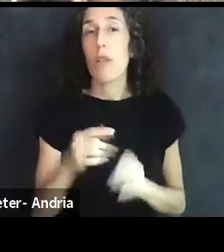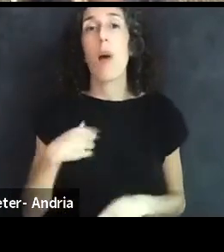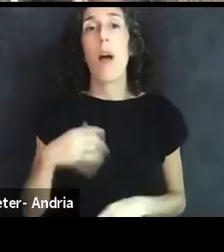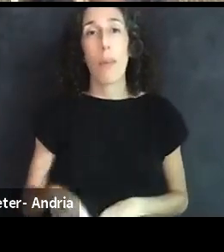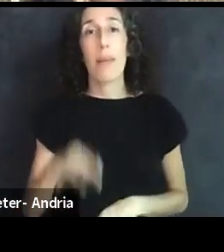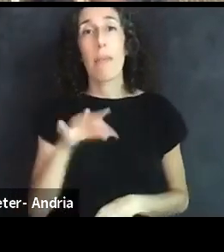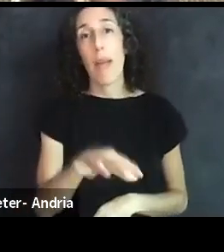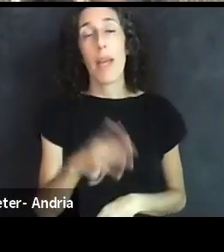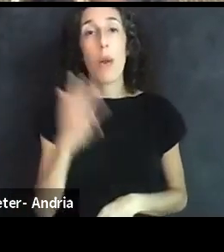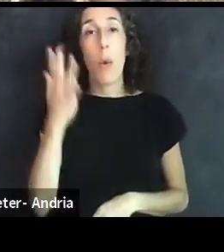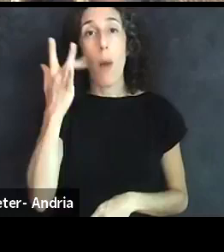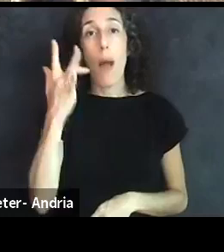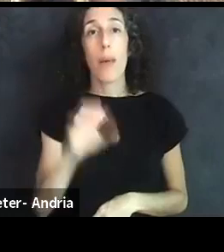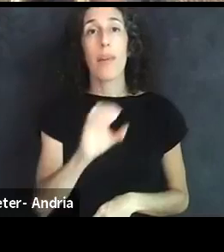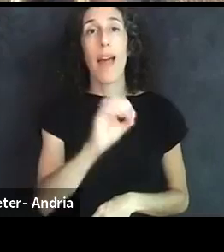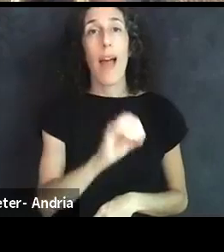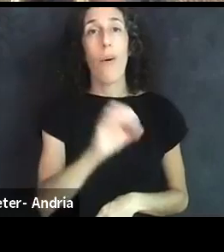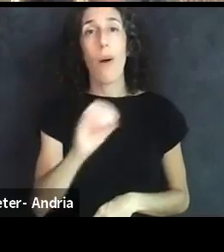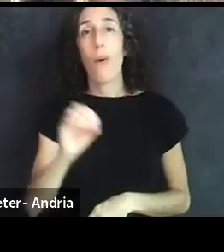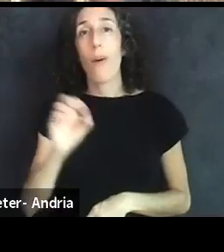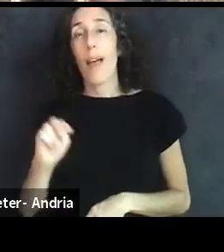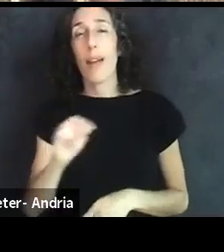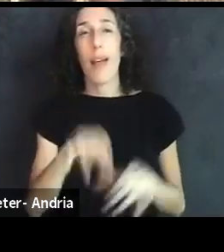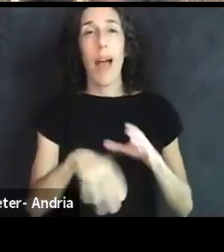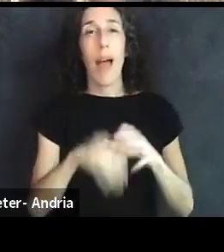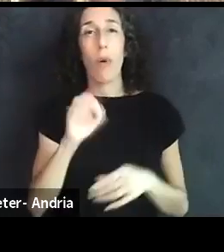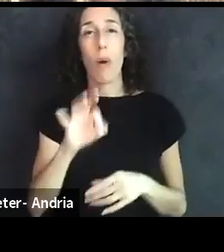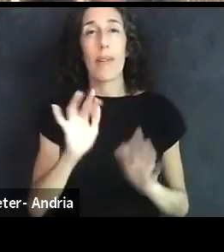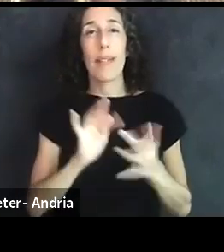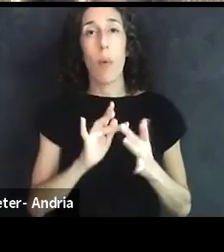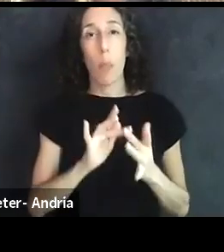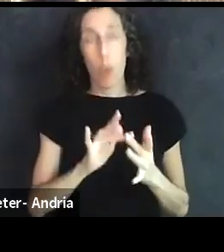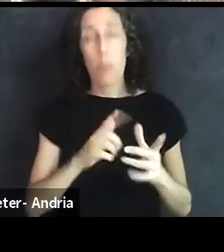insurance in due time, so I was able to navigate my way through that.